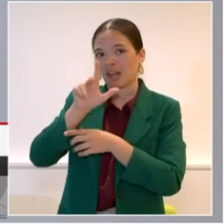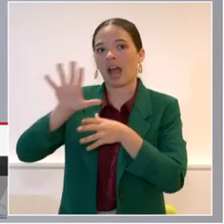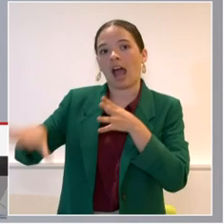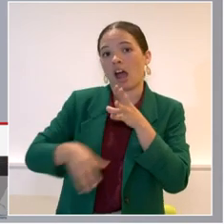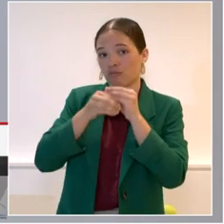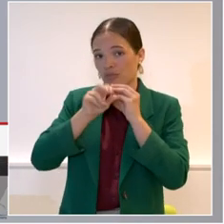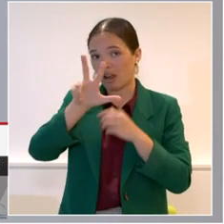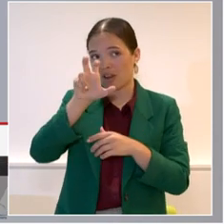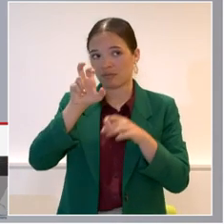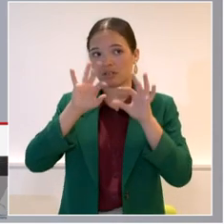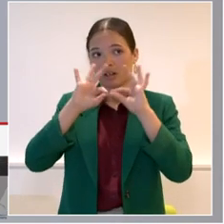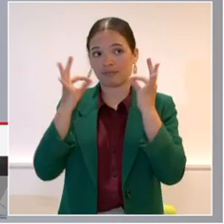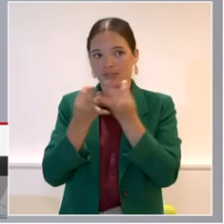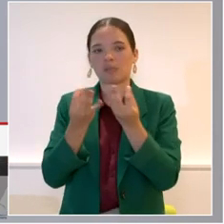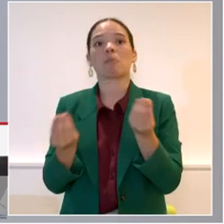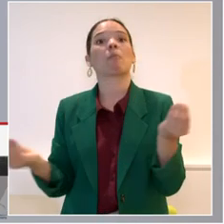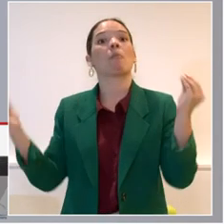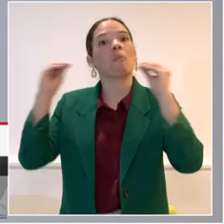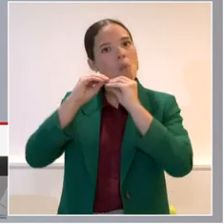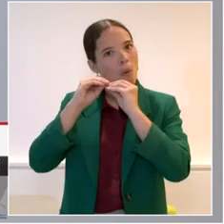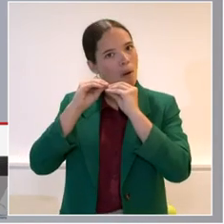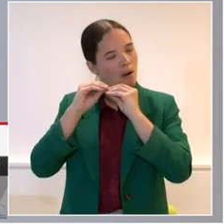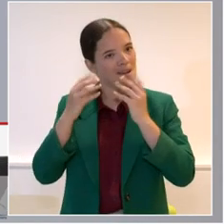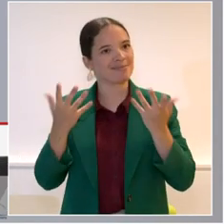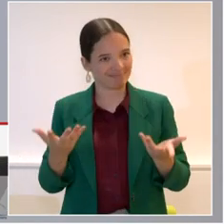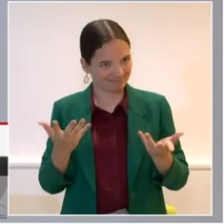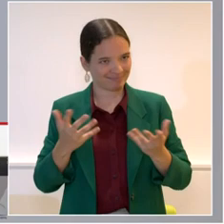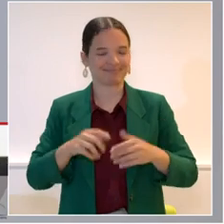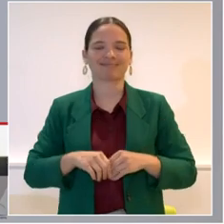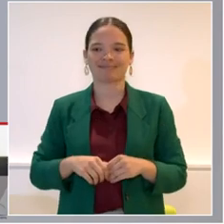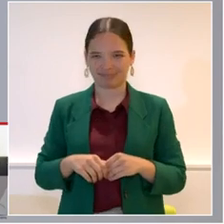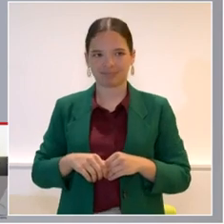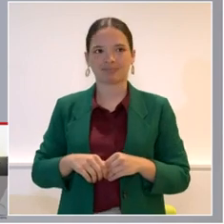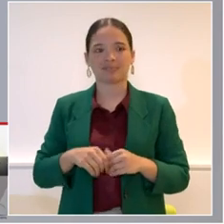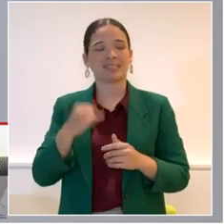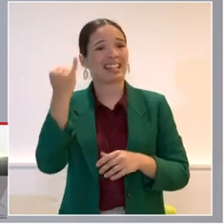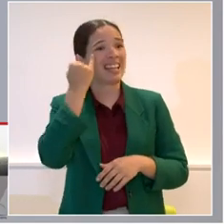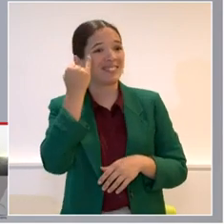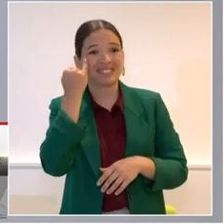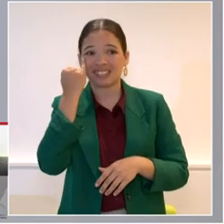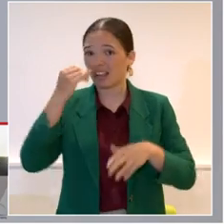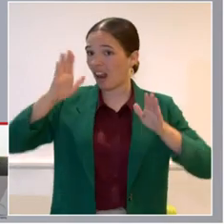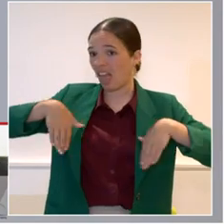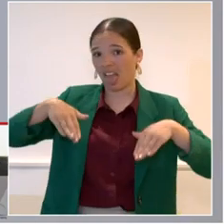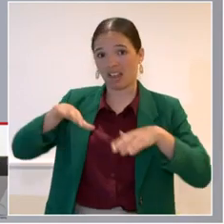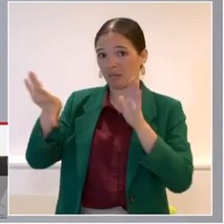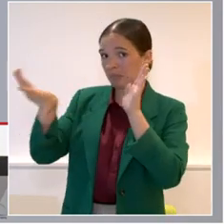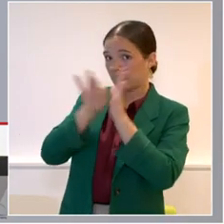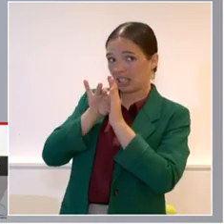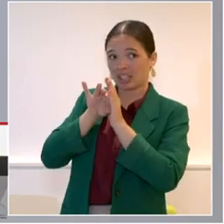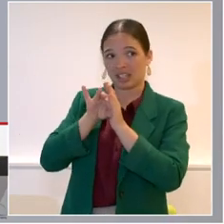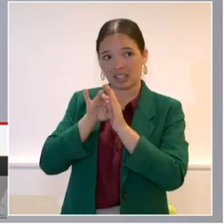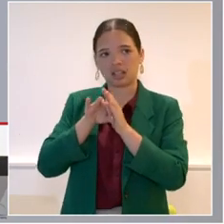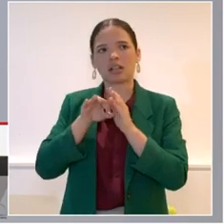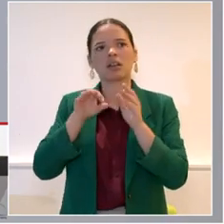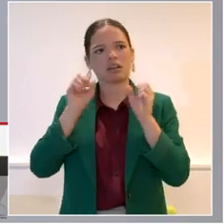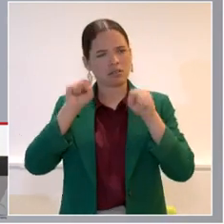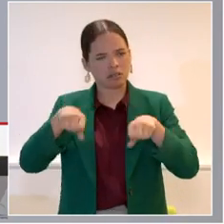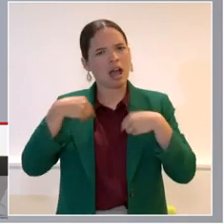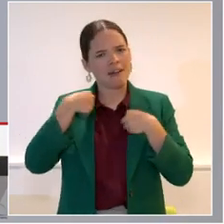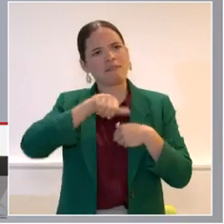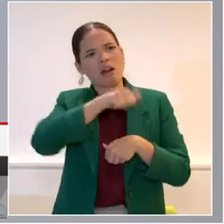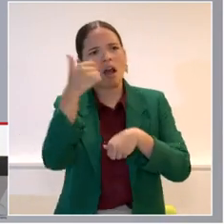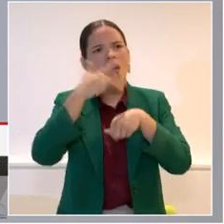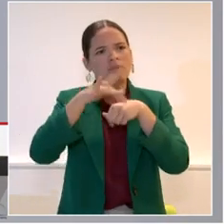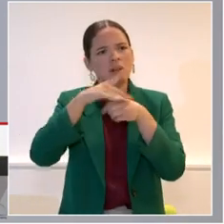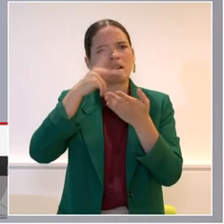additional 300 families. So for families who weren't selected, we still have a wide range of programs for your support,